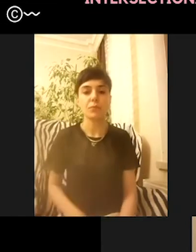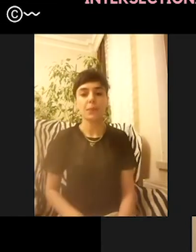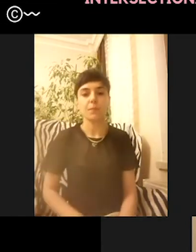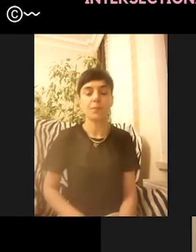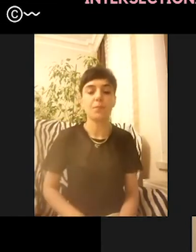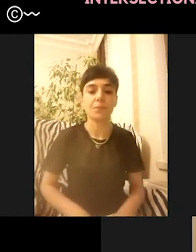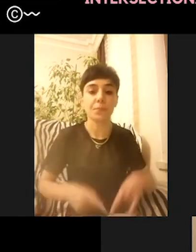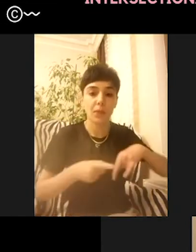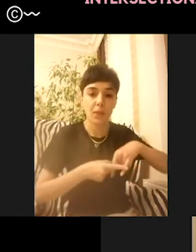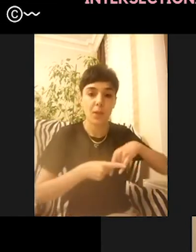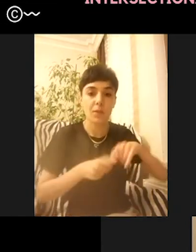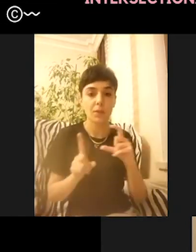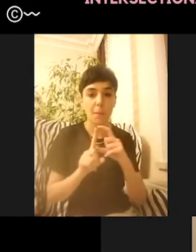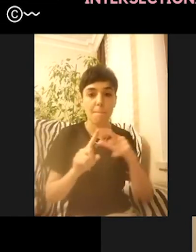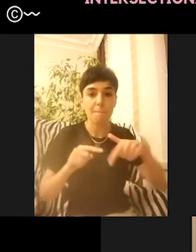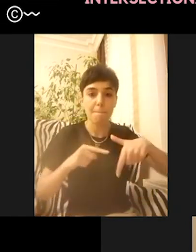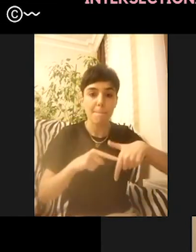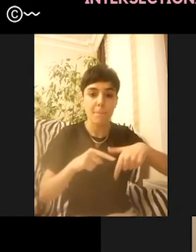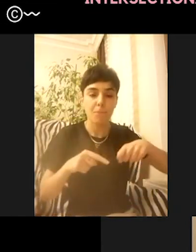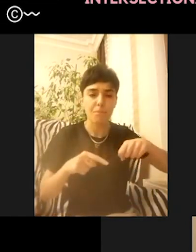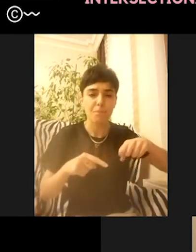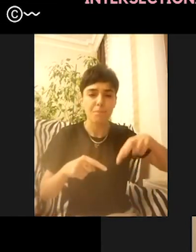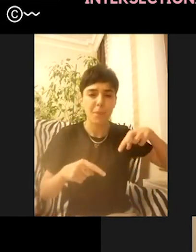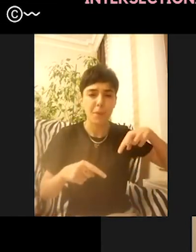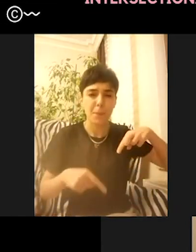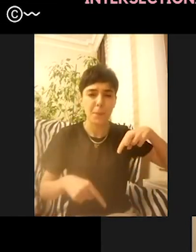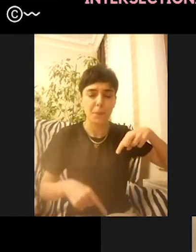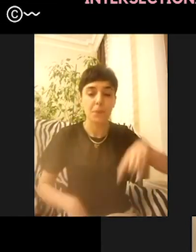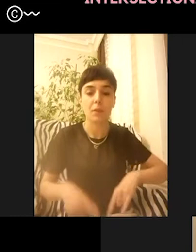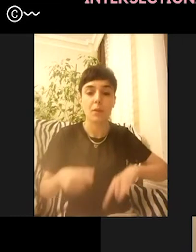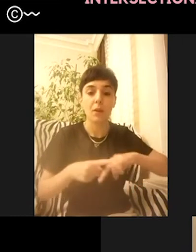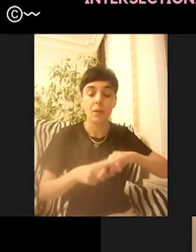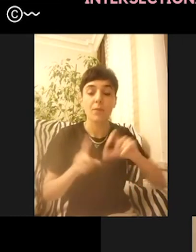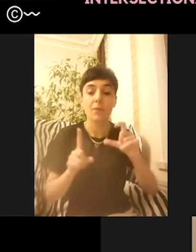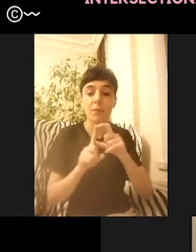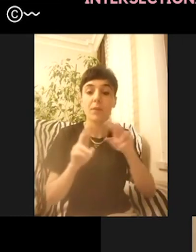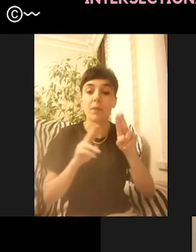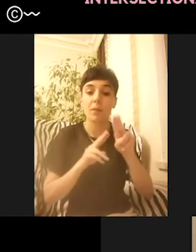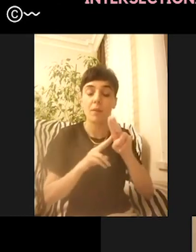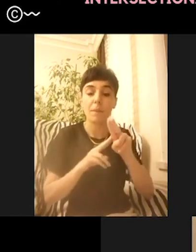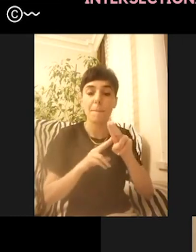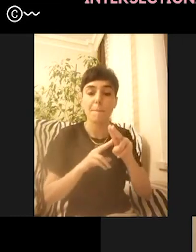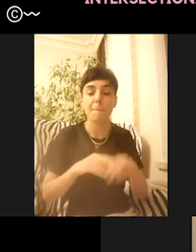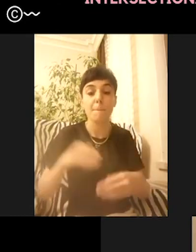HDK LGBT assembly. This is an assembly that actually works